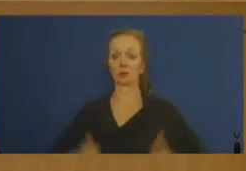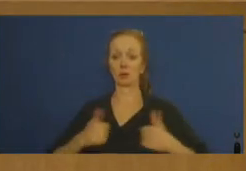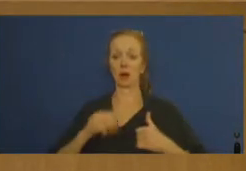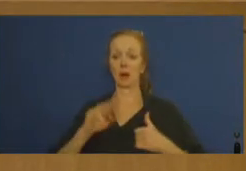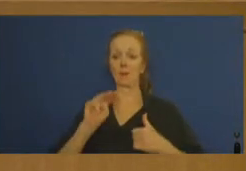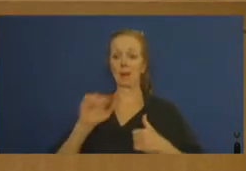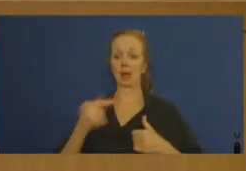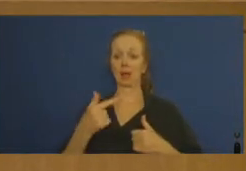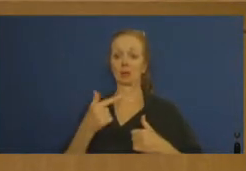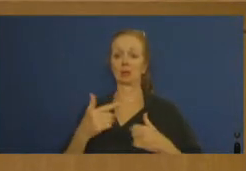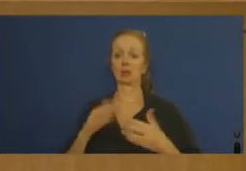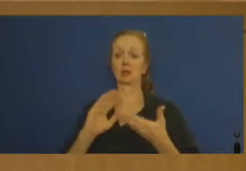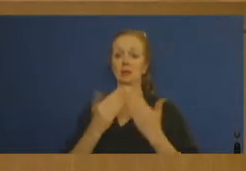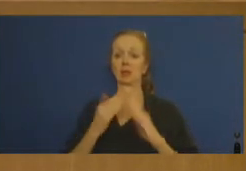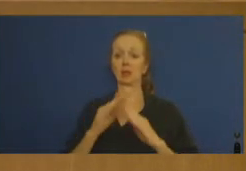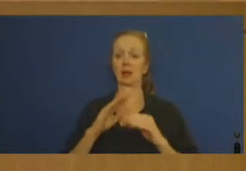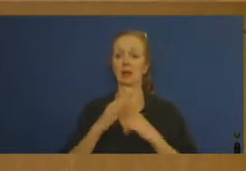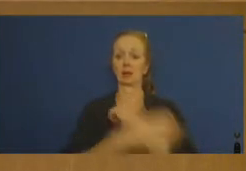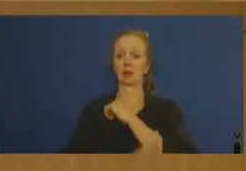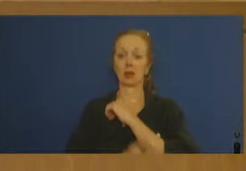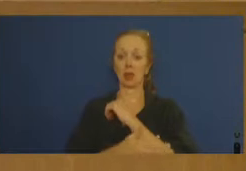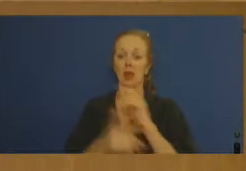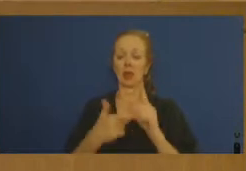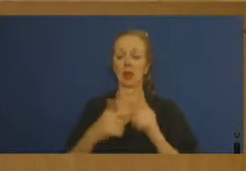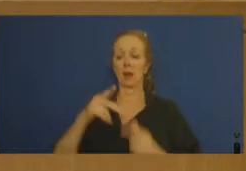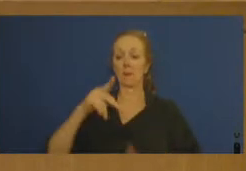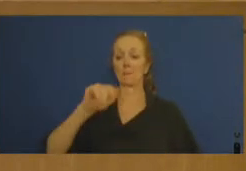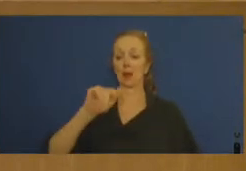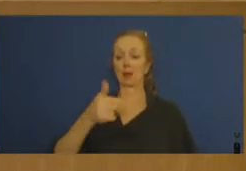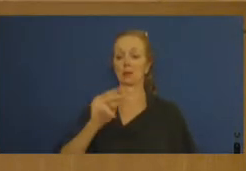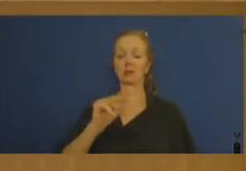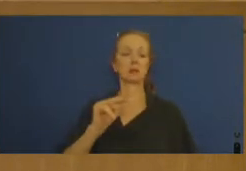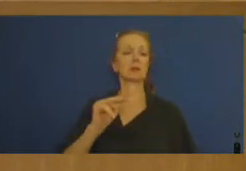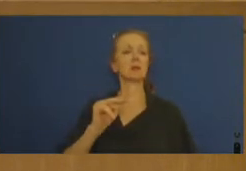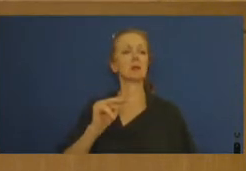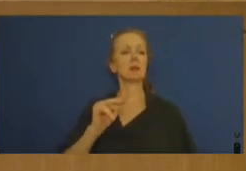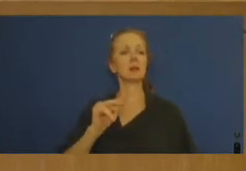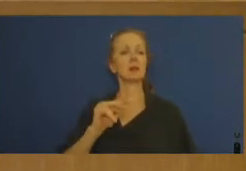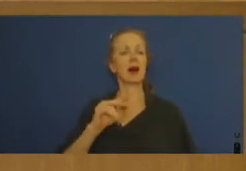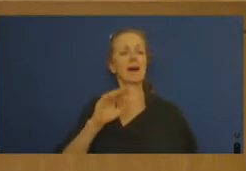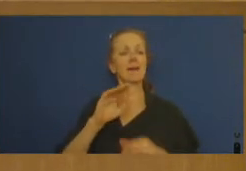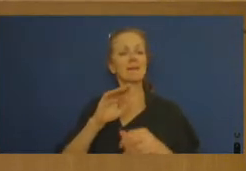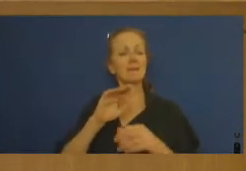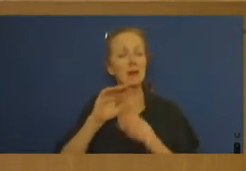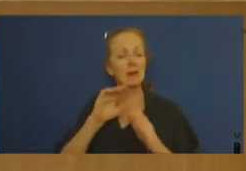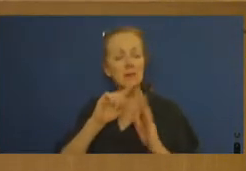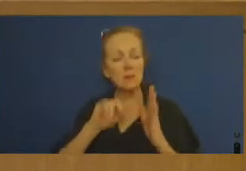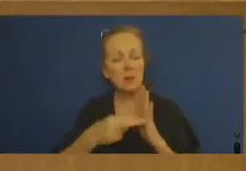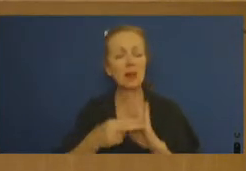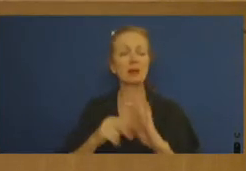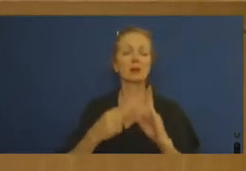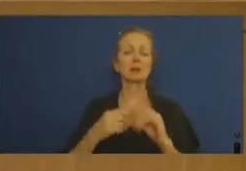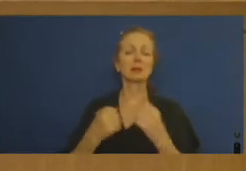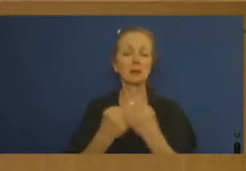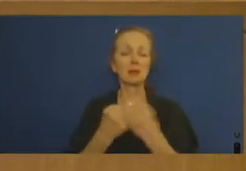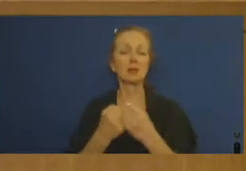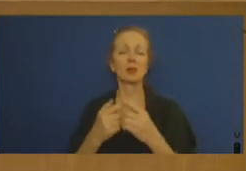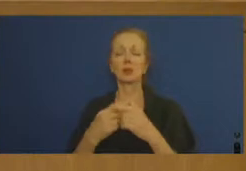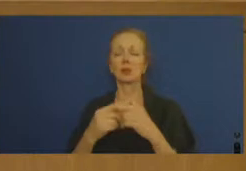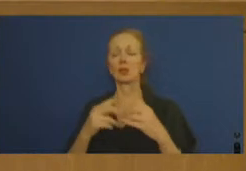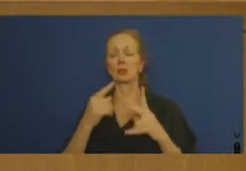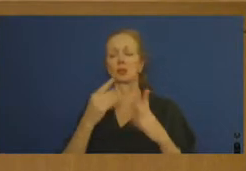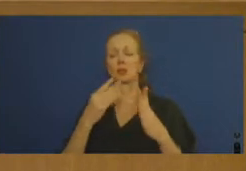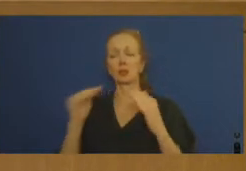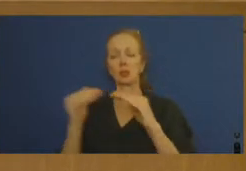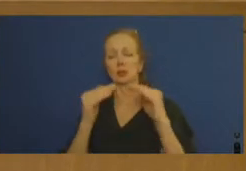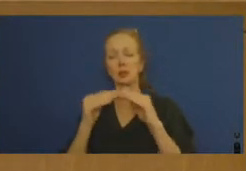a citizen of this country, and as a Palestinian, I insist that you answer the demands of the people of Charlotte and stand with the side of justice and humanity by